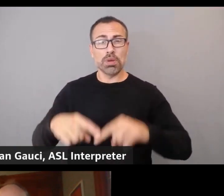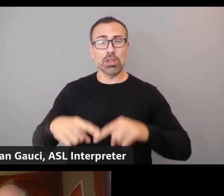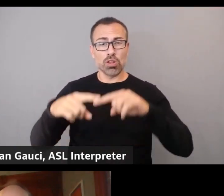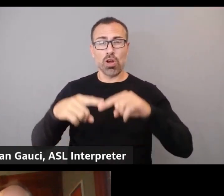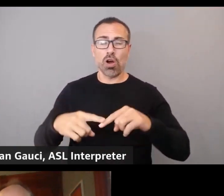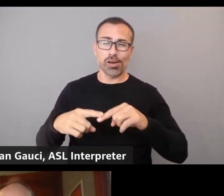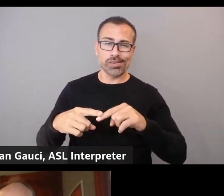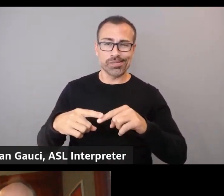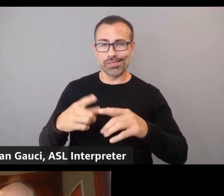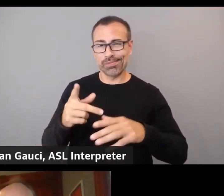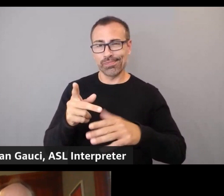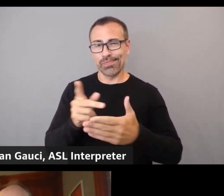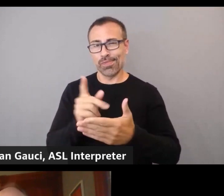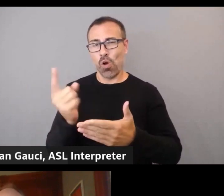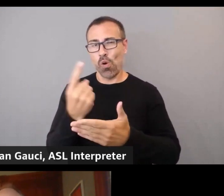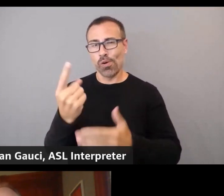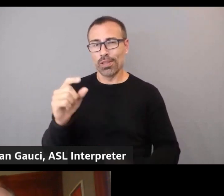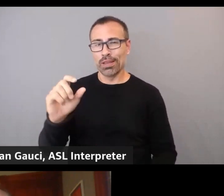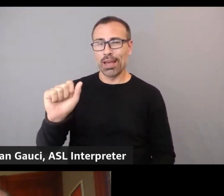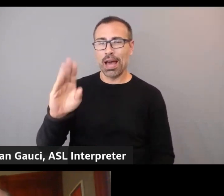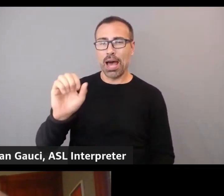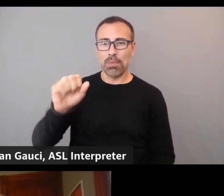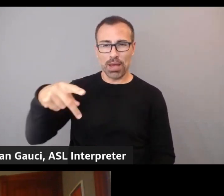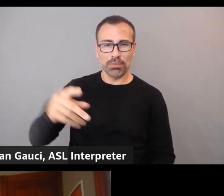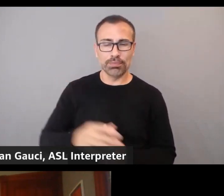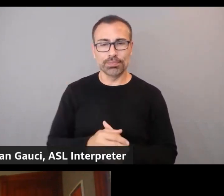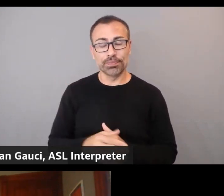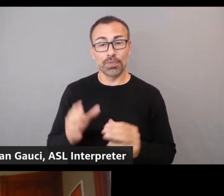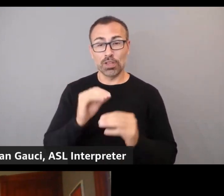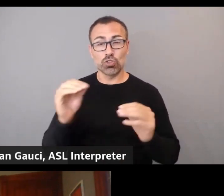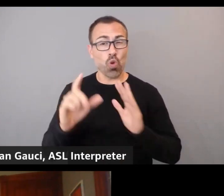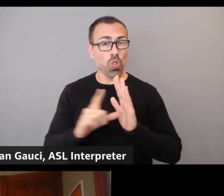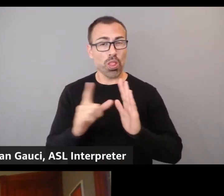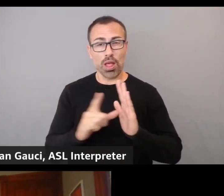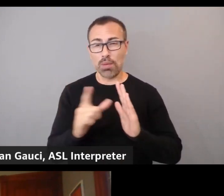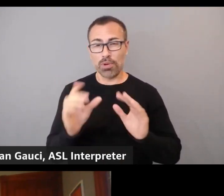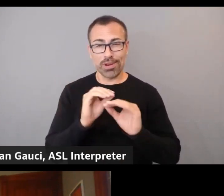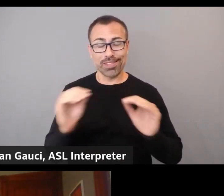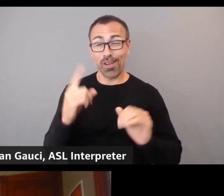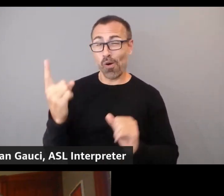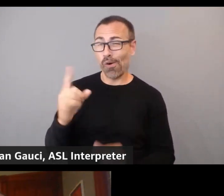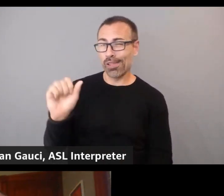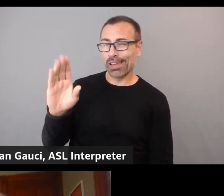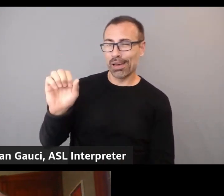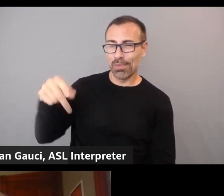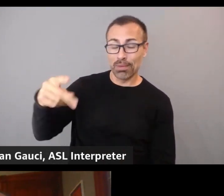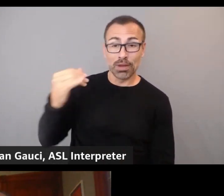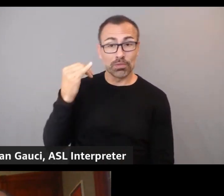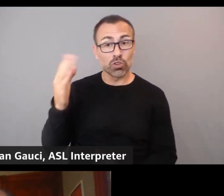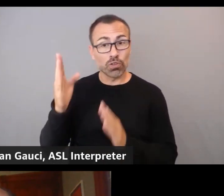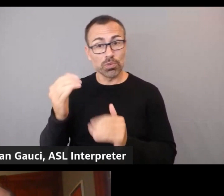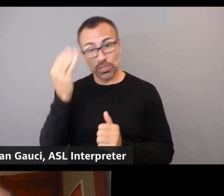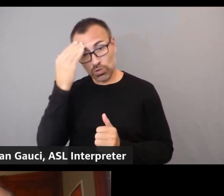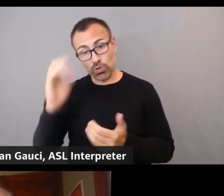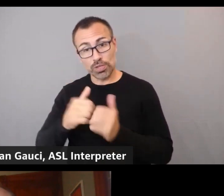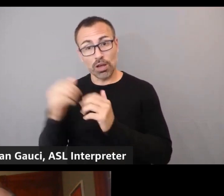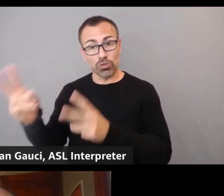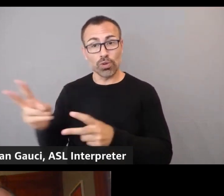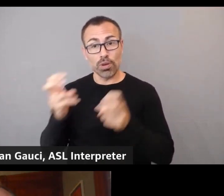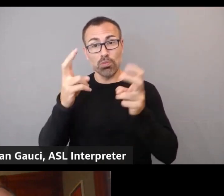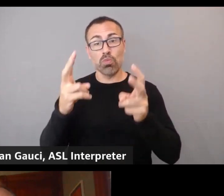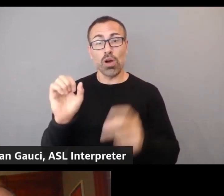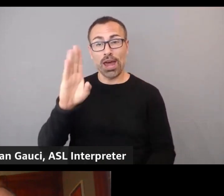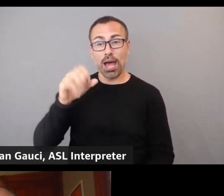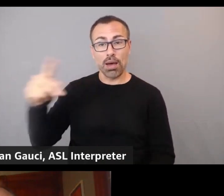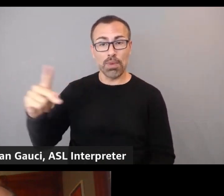install. There's no library or anything. It's pure ABAP, which means that if a customer knows how to import ABAP code into their system, they already know how to install